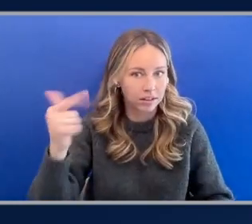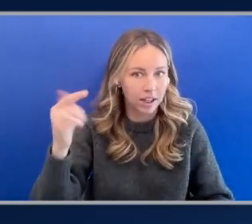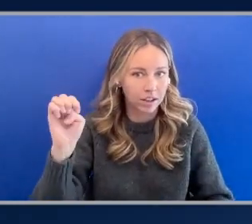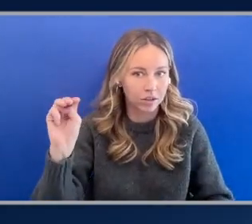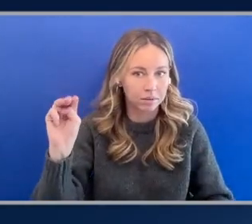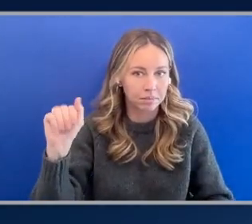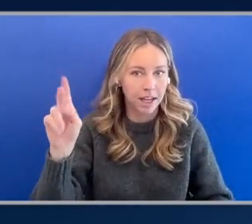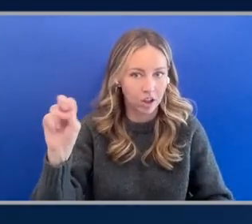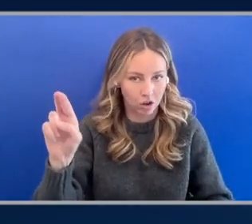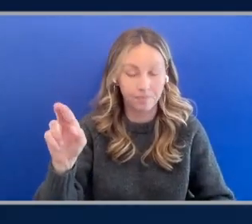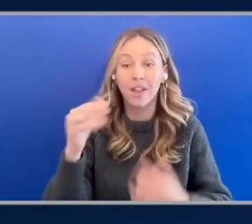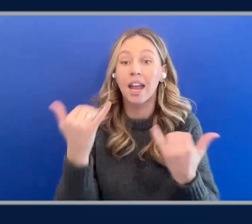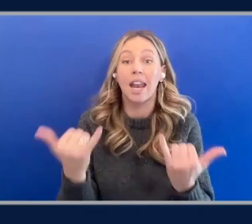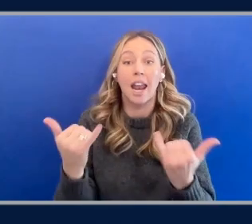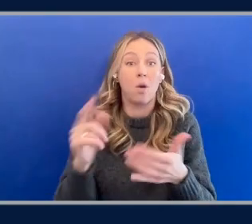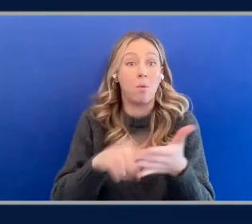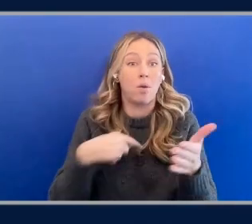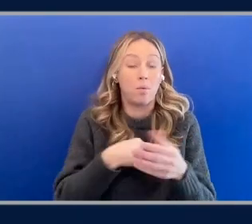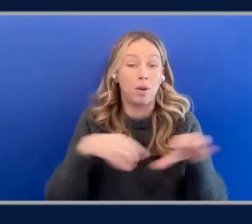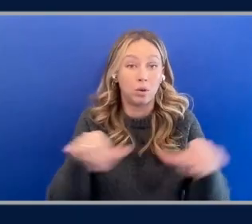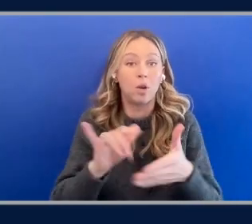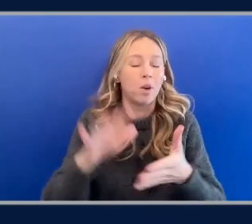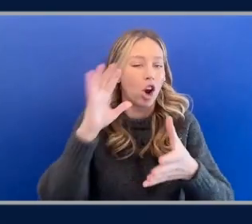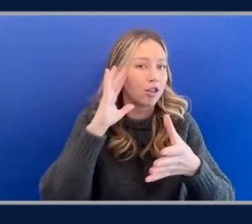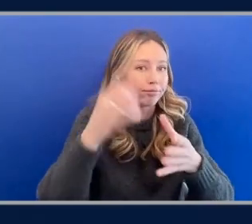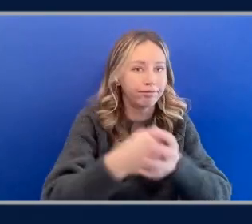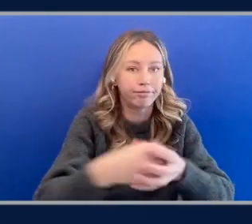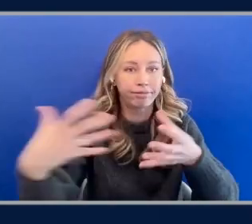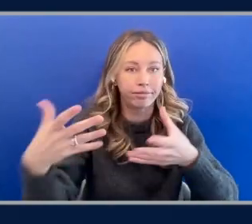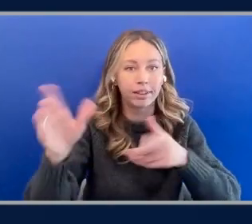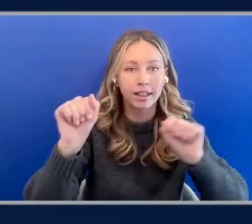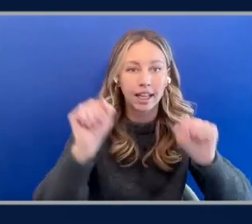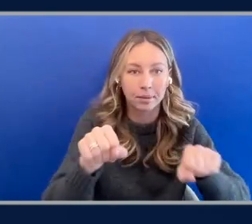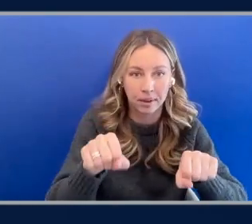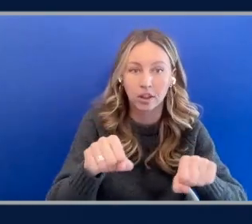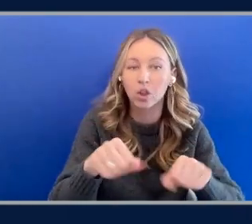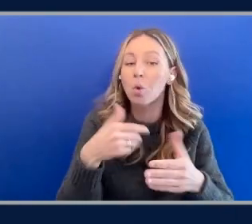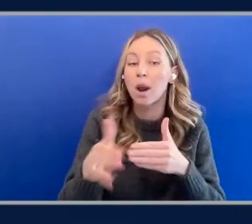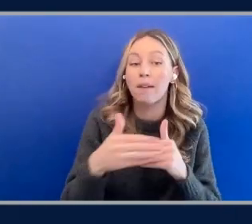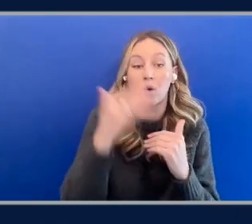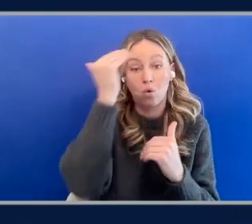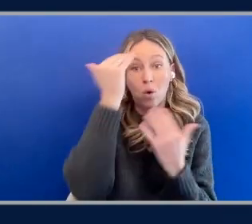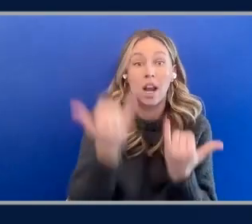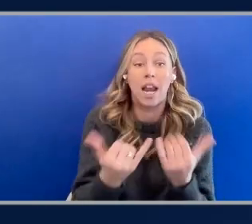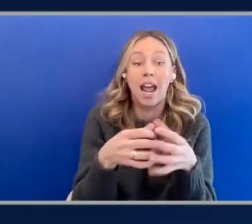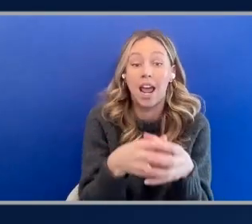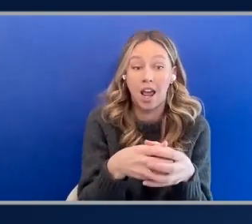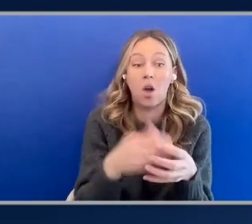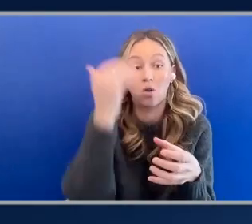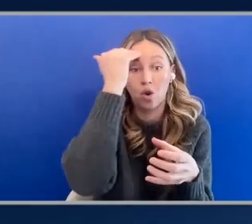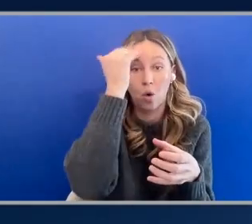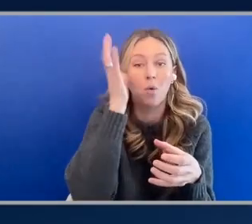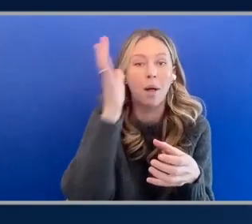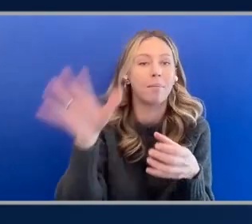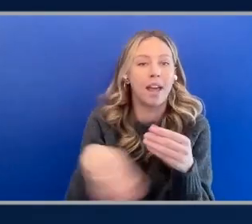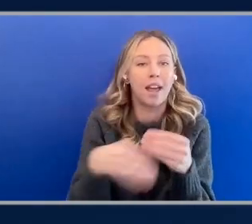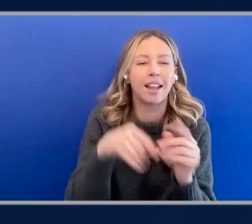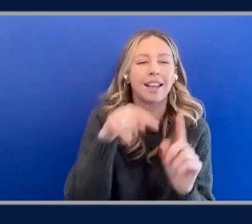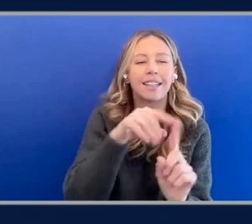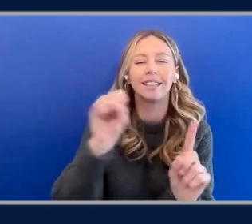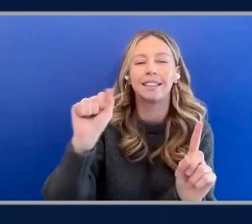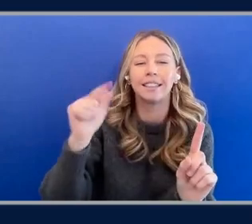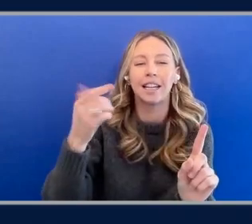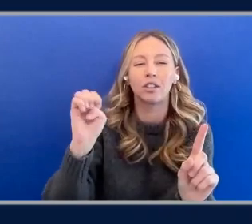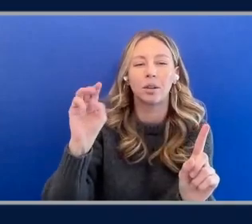doing is we're significantly expanding its capabilities. So SageMaker, whatever you know right now, is now going to be called SageMaker AI. And we're going to